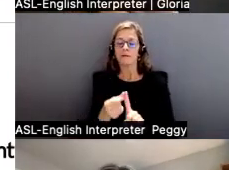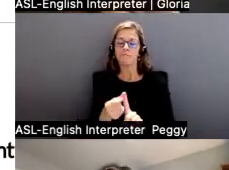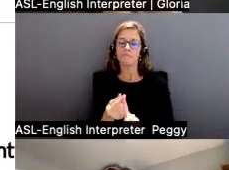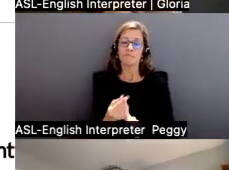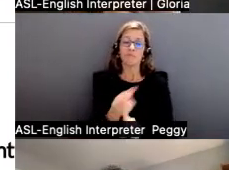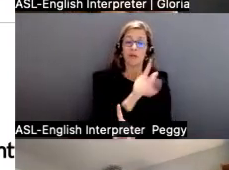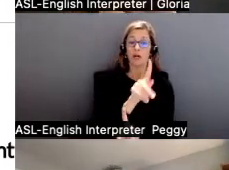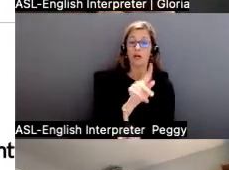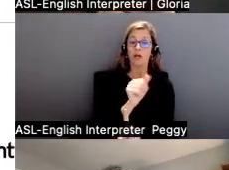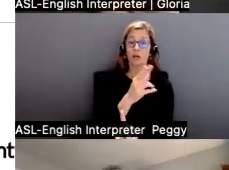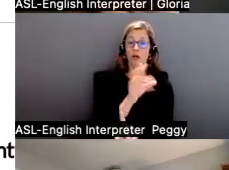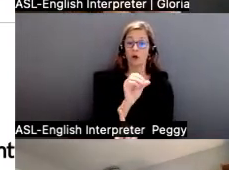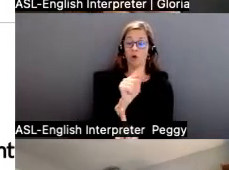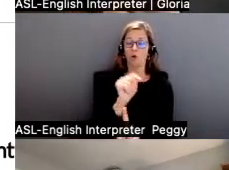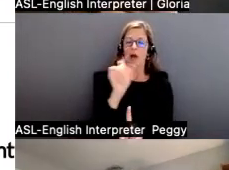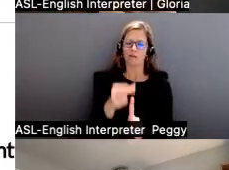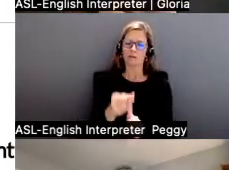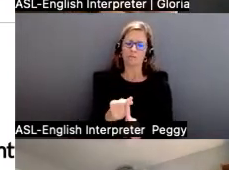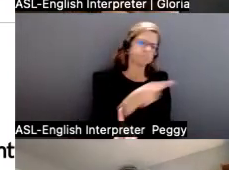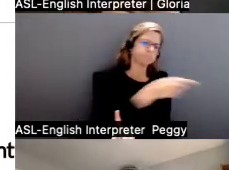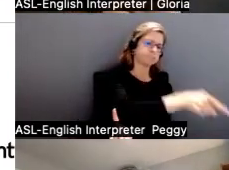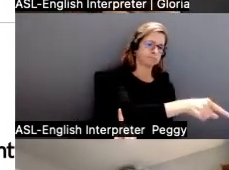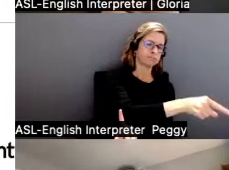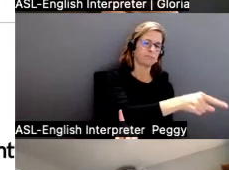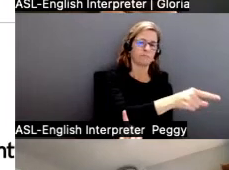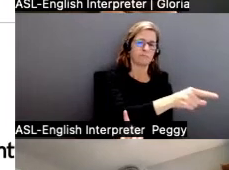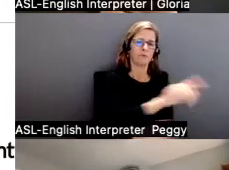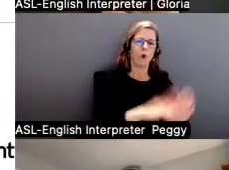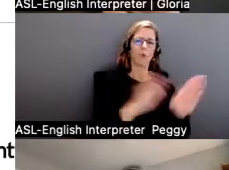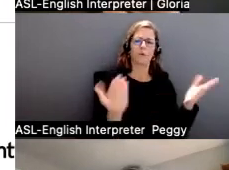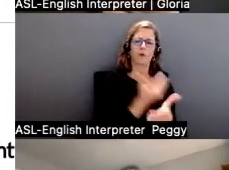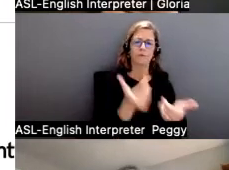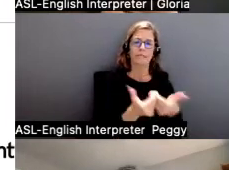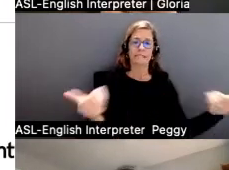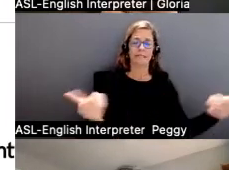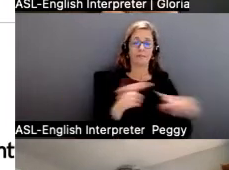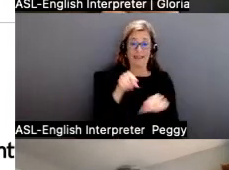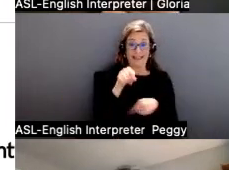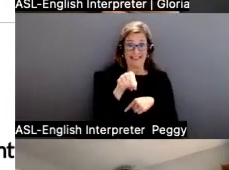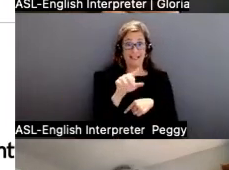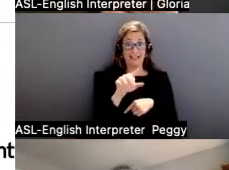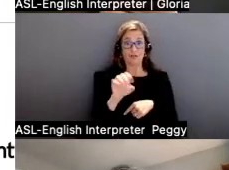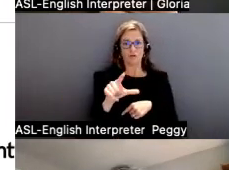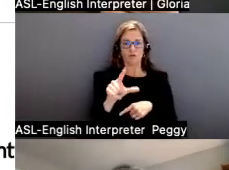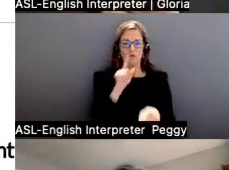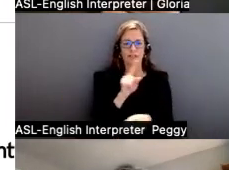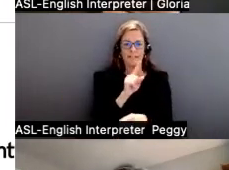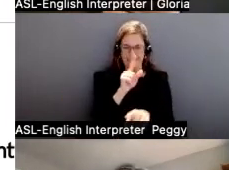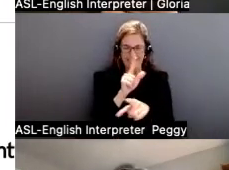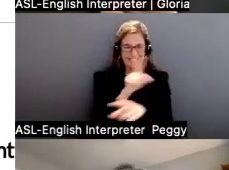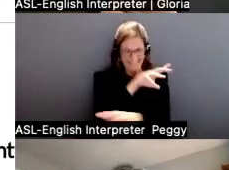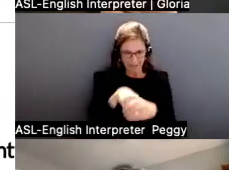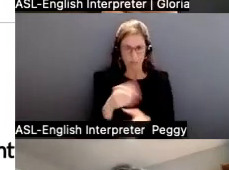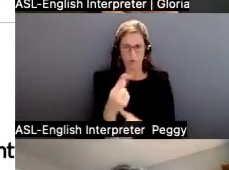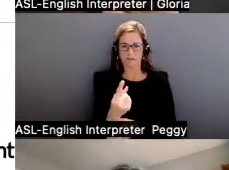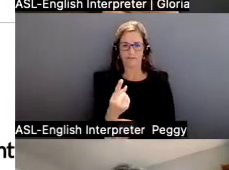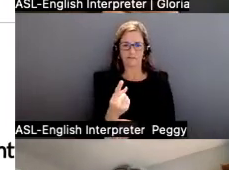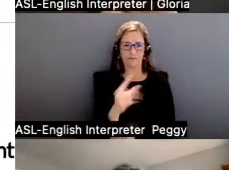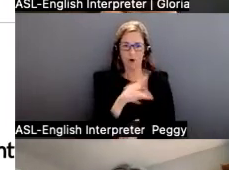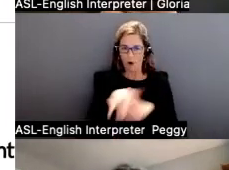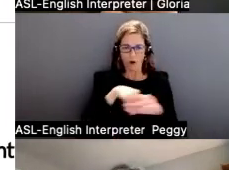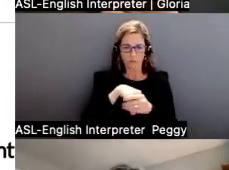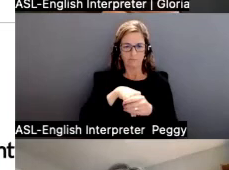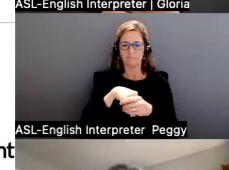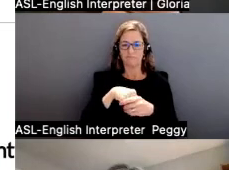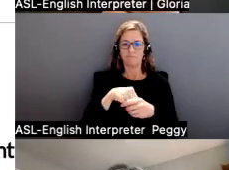purpose, to actual tools that are now embedding some of those questions and activities right into your presentations or the